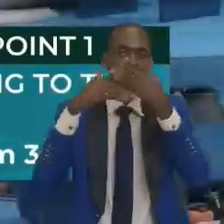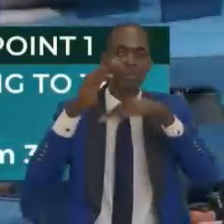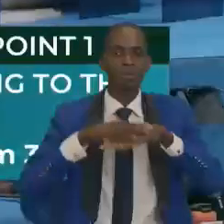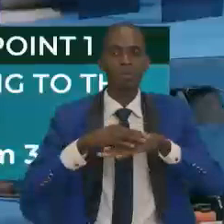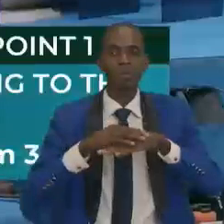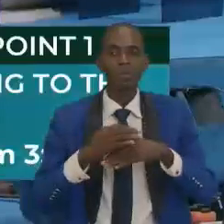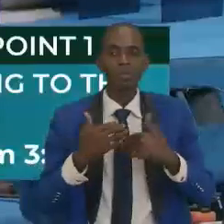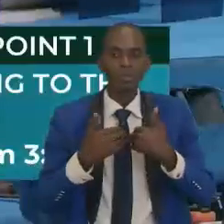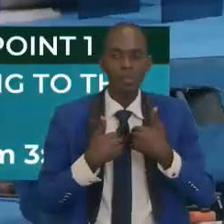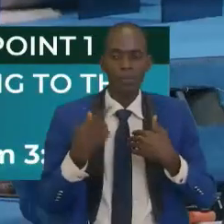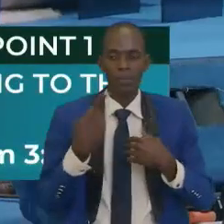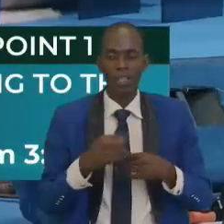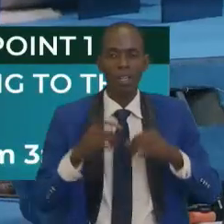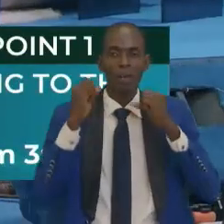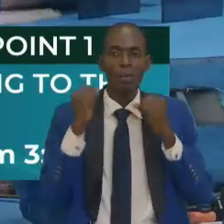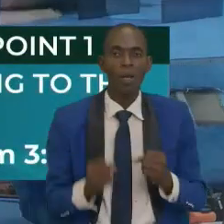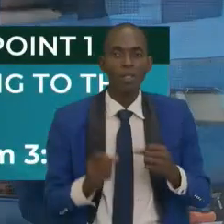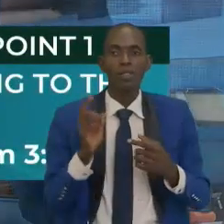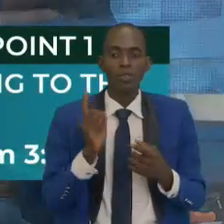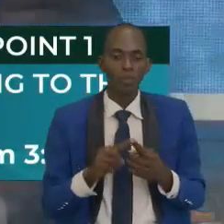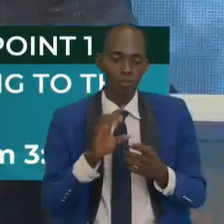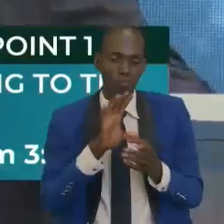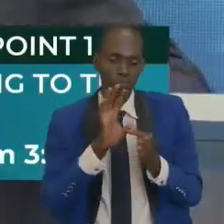has the power to convert